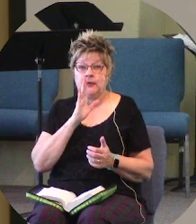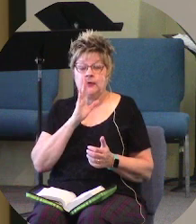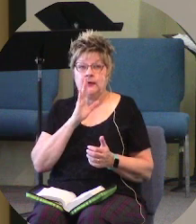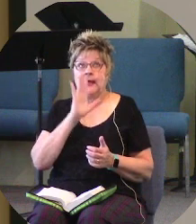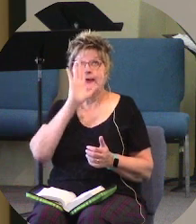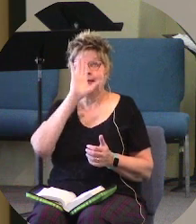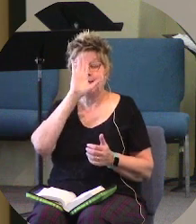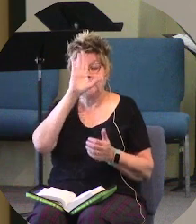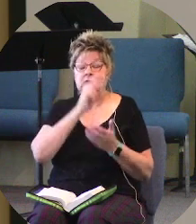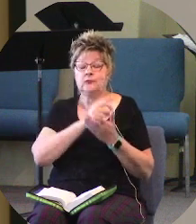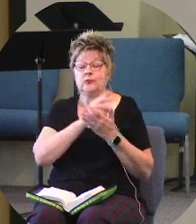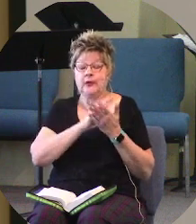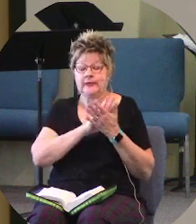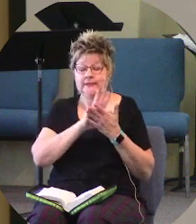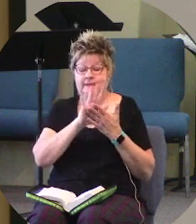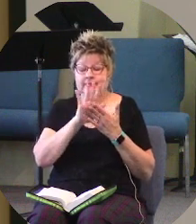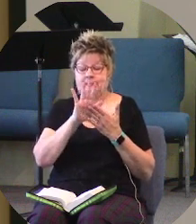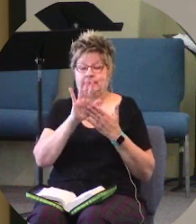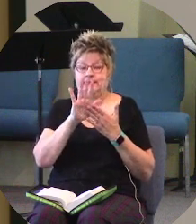and his righteousness,